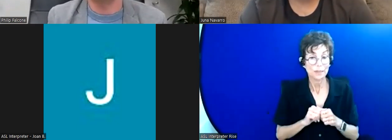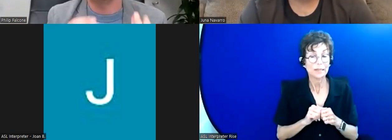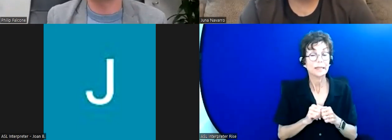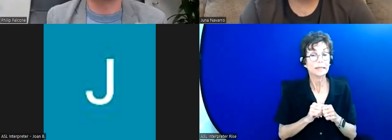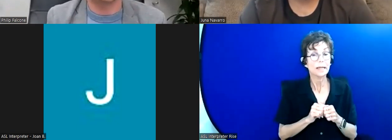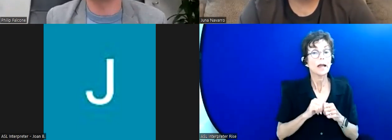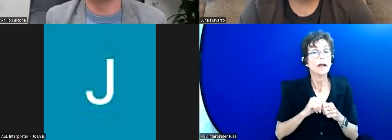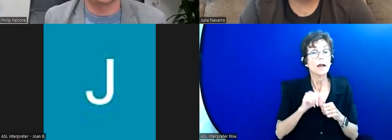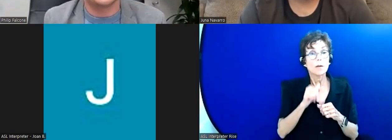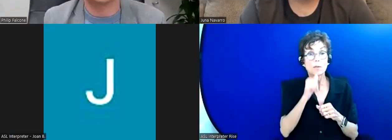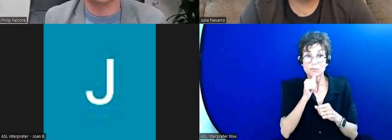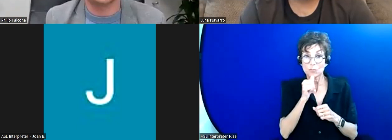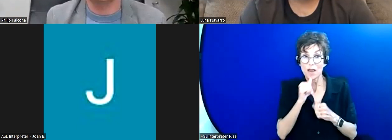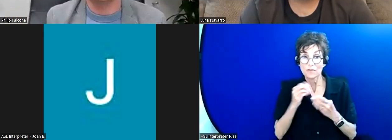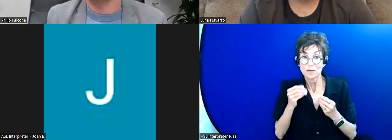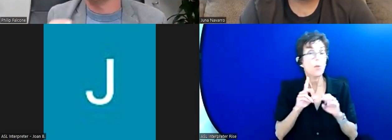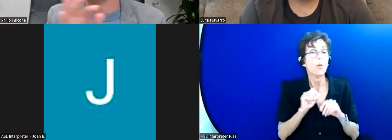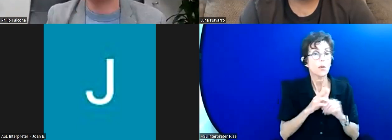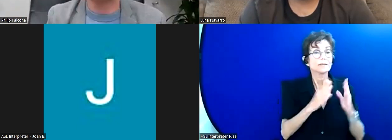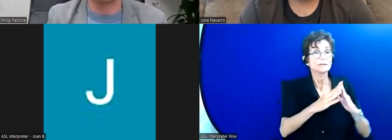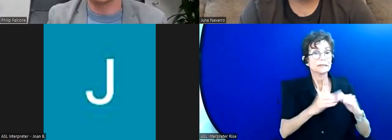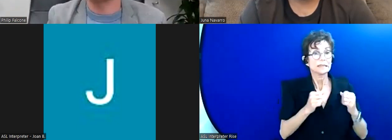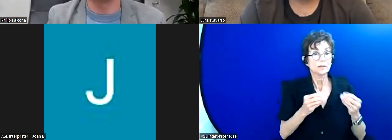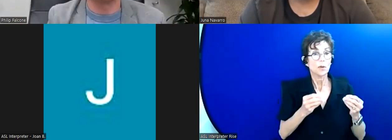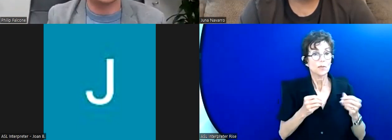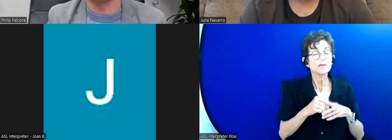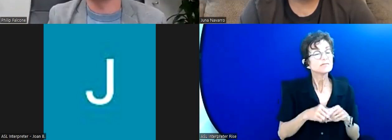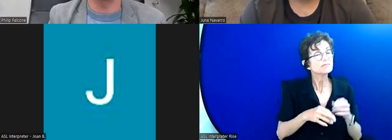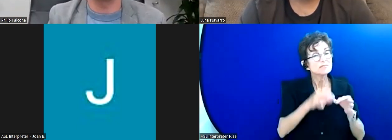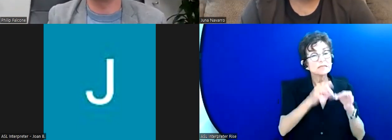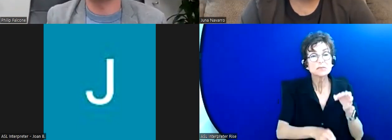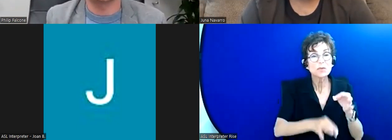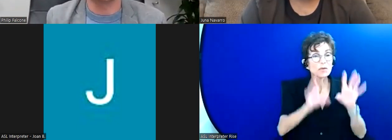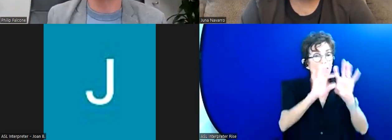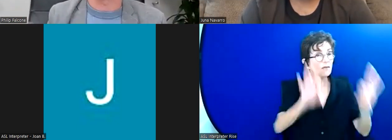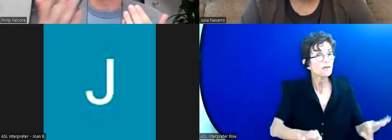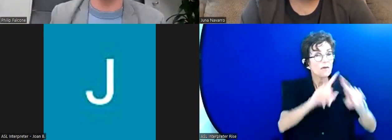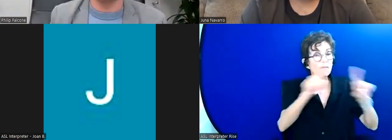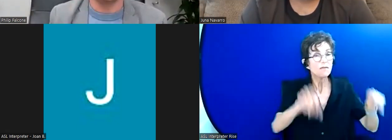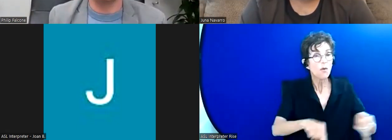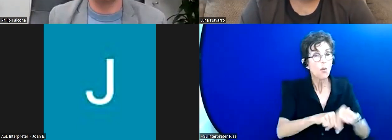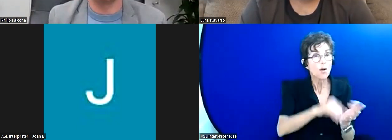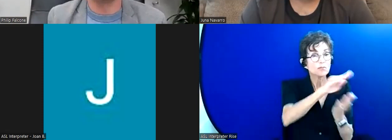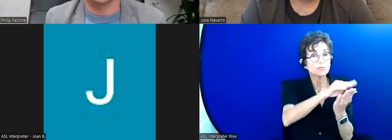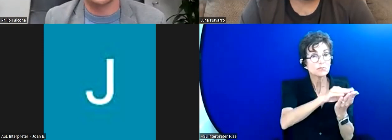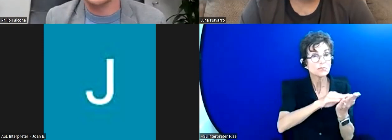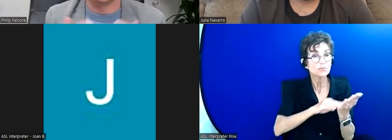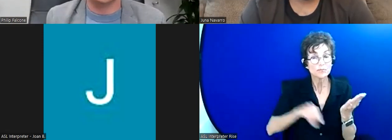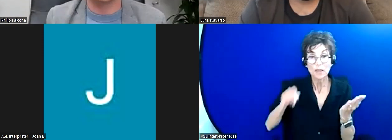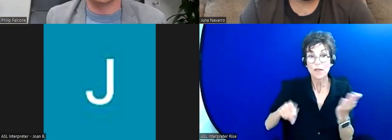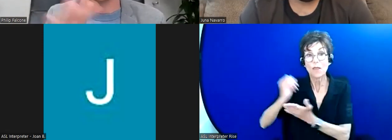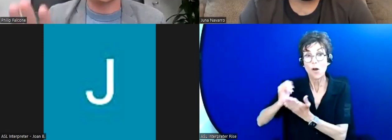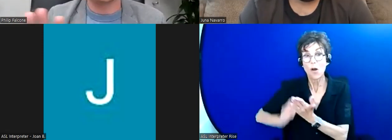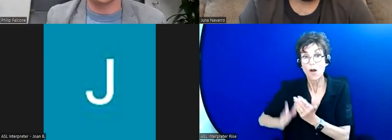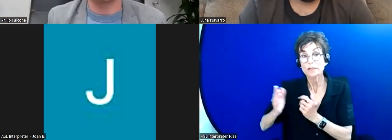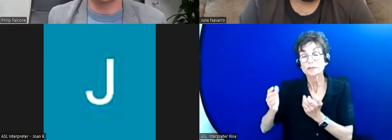property, we just kindly request that this simple form be filled out and a rendering be submitted so we're aware of what's going up. We're not going to